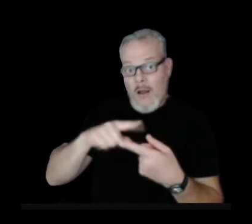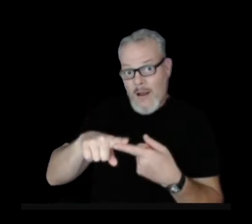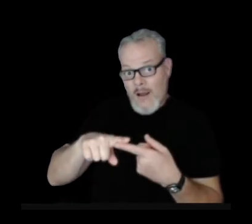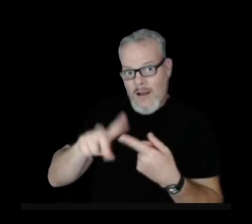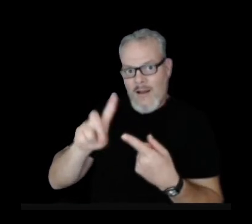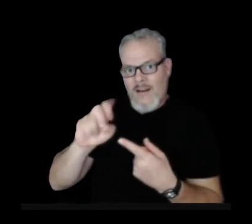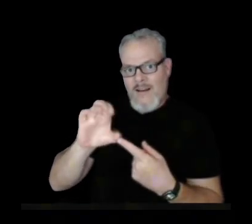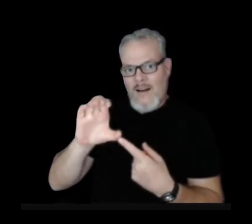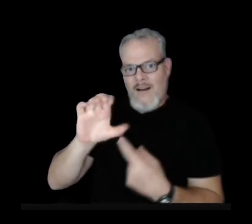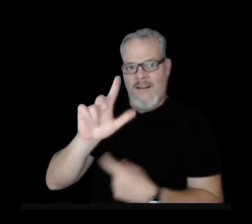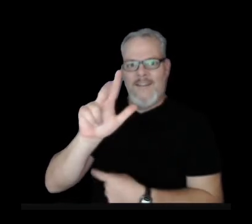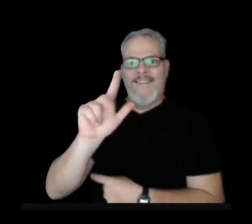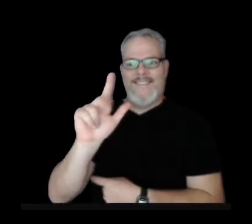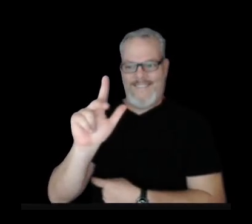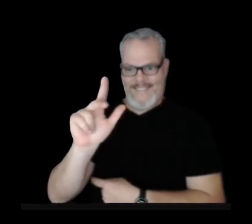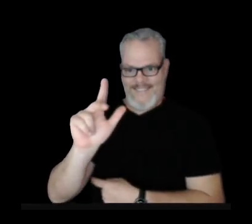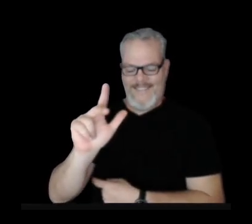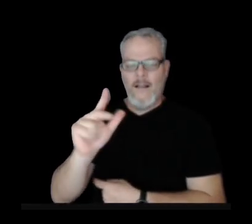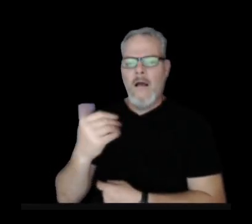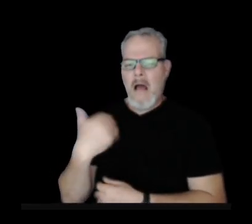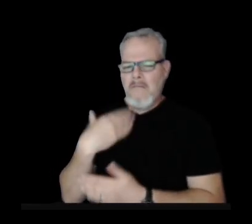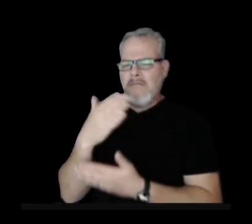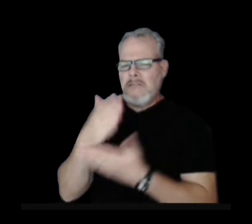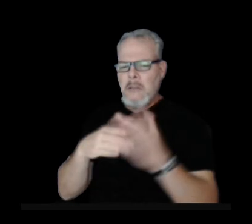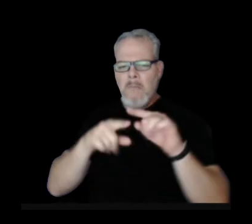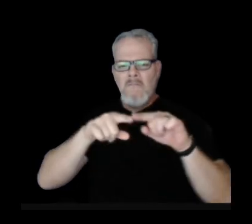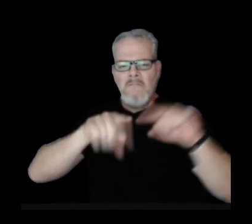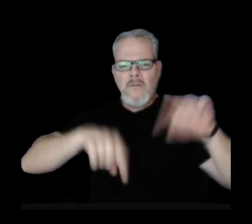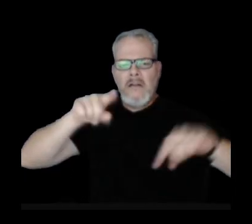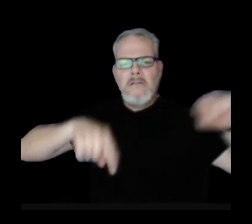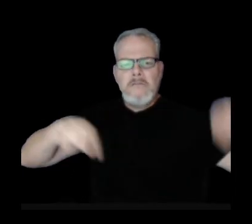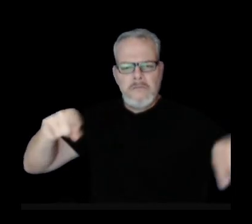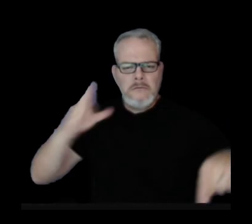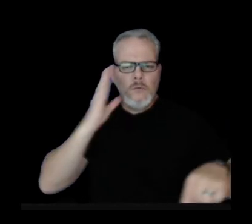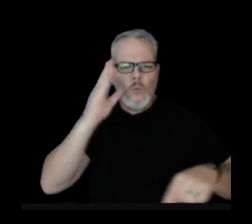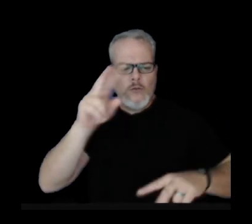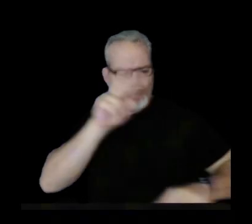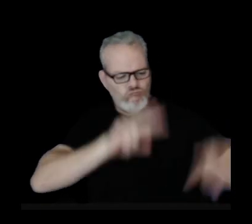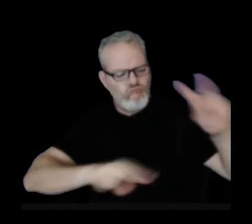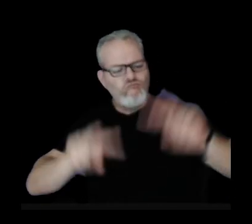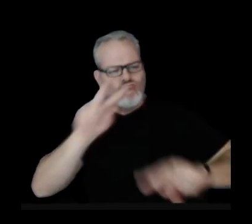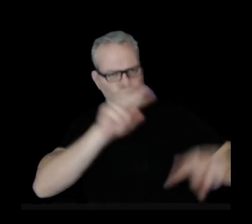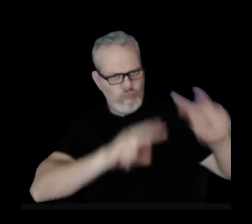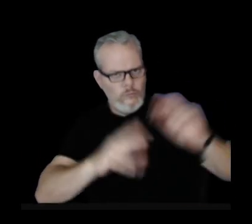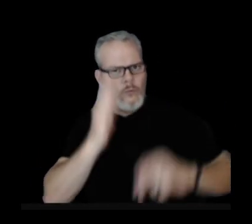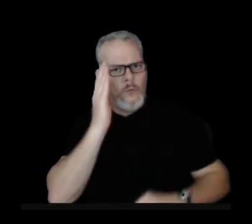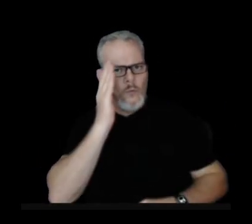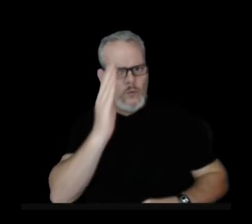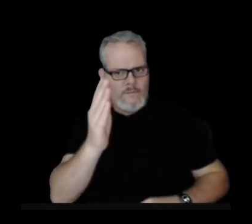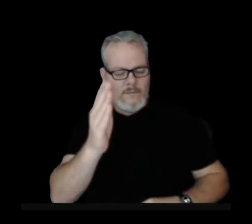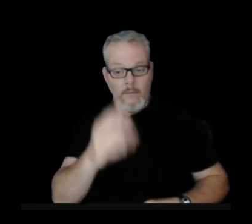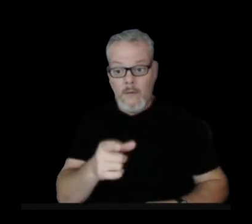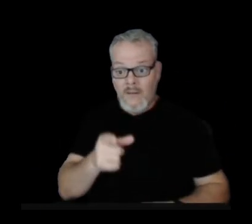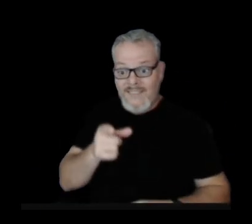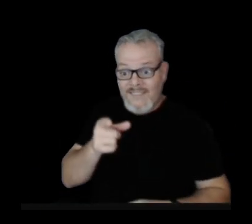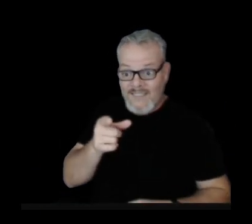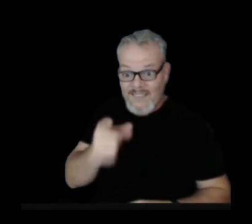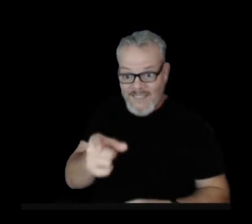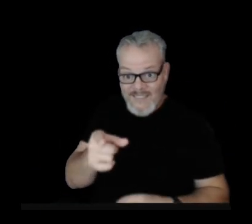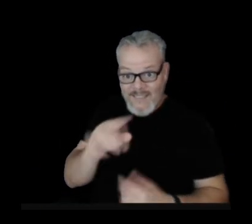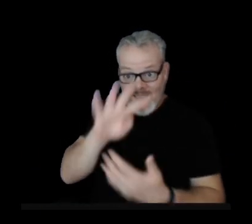slight variations that we'll examine in a bit. You can see the distribution of earthquakes over the last week, as shown on this